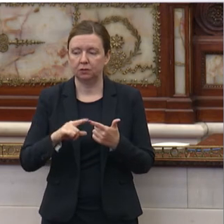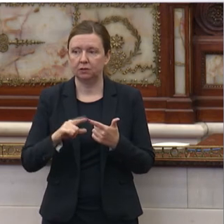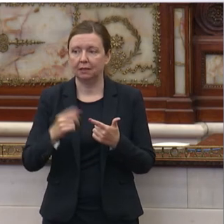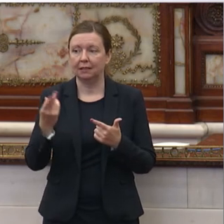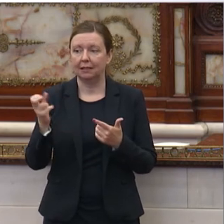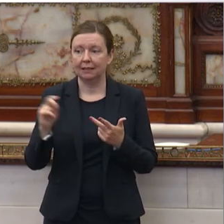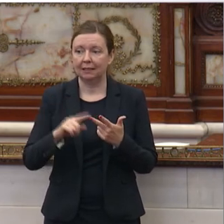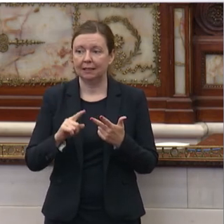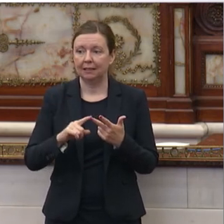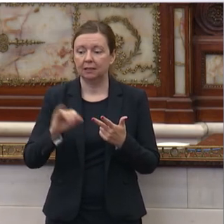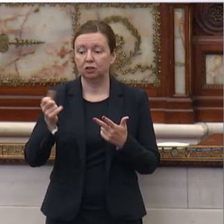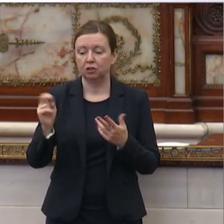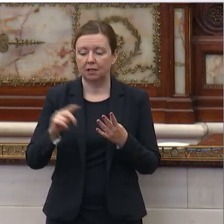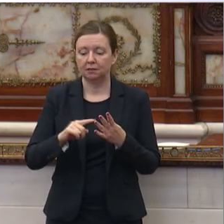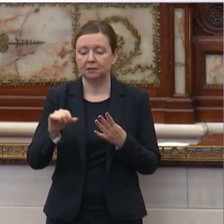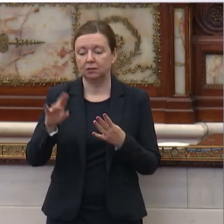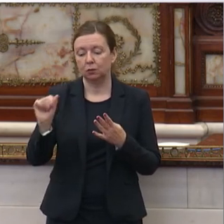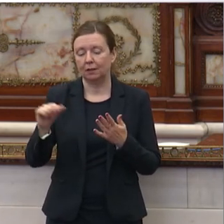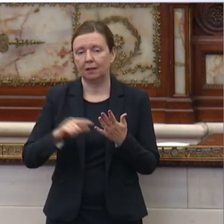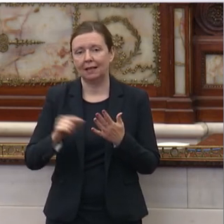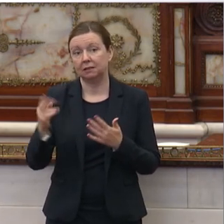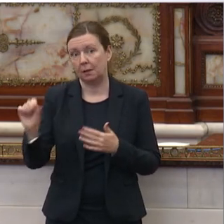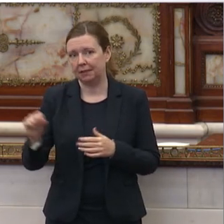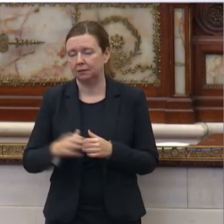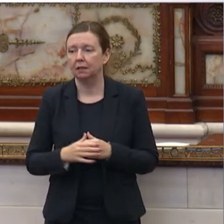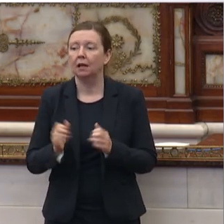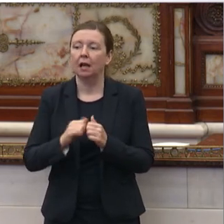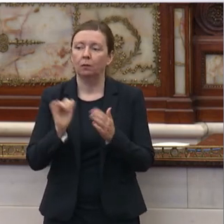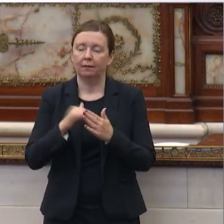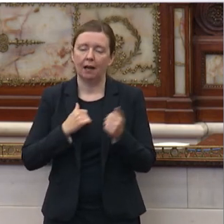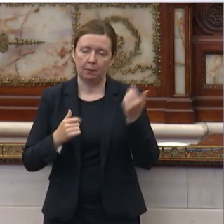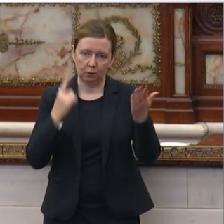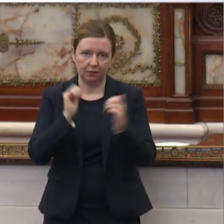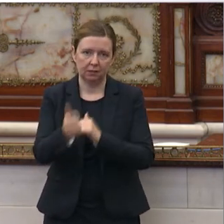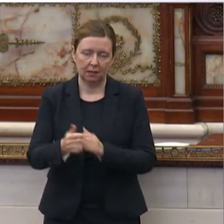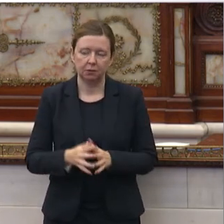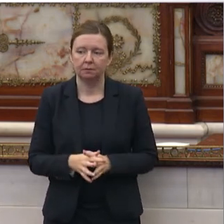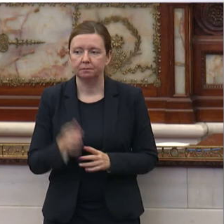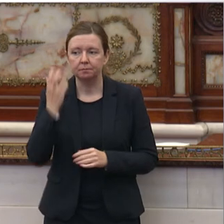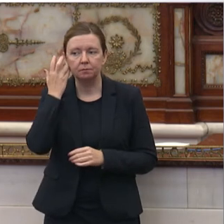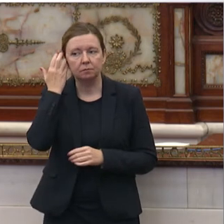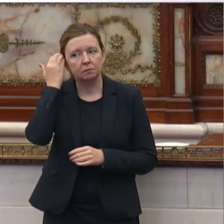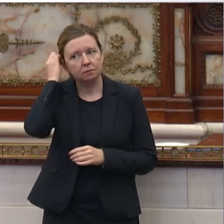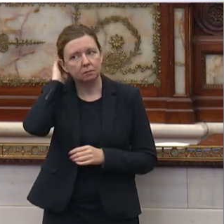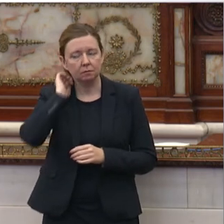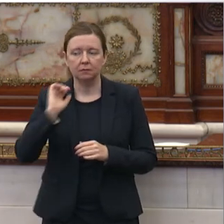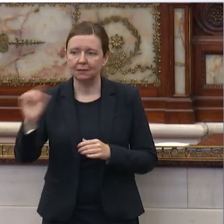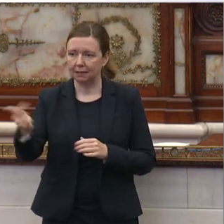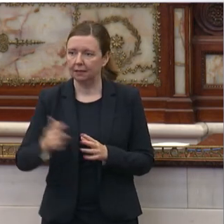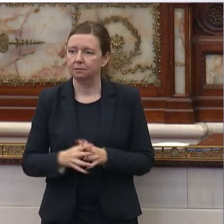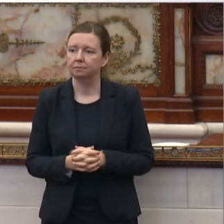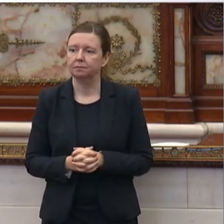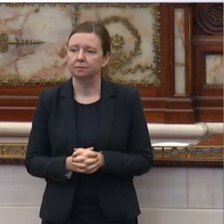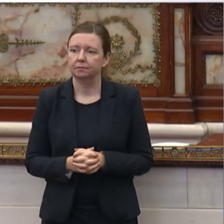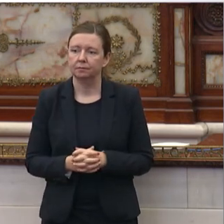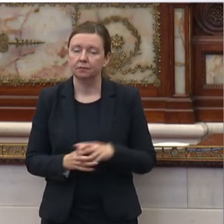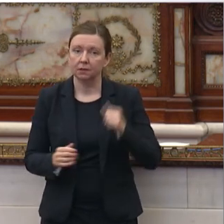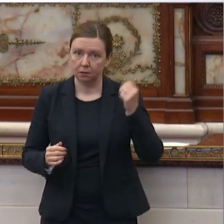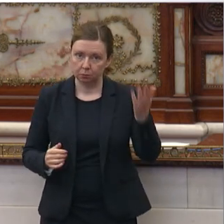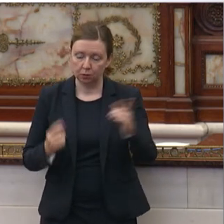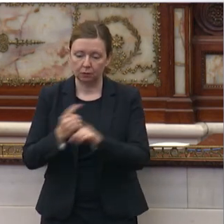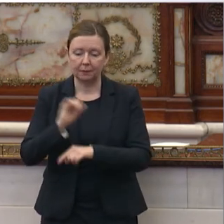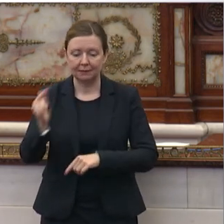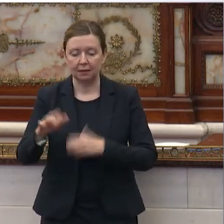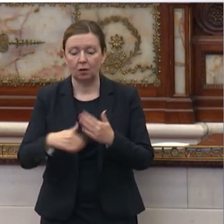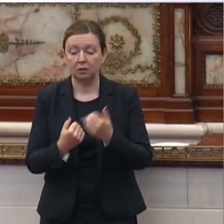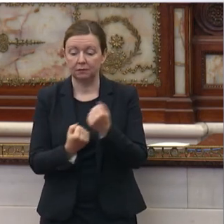Heenan, Johnson, Squilla, and Thomas. And with that, I move for the adoption of the resolution. Second. It's been moved and probably second.